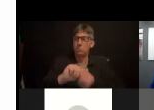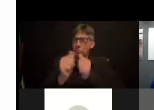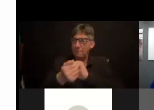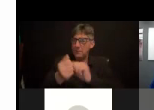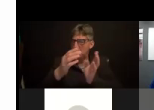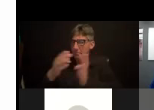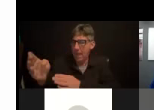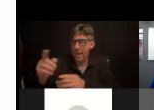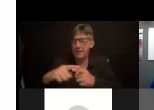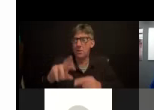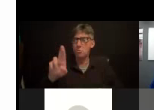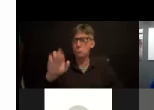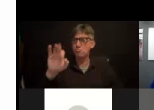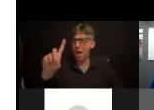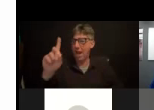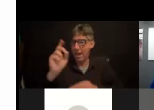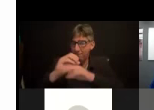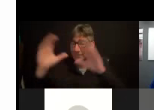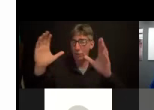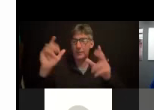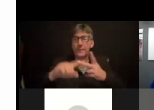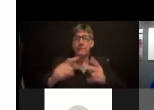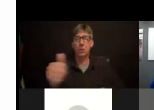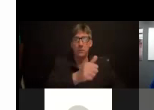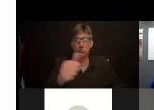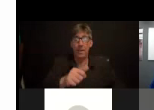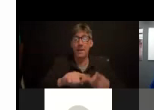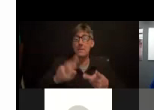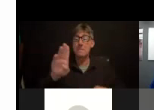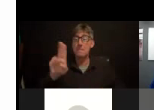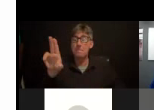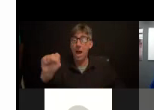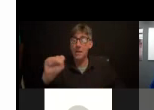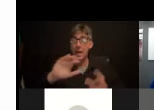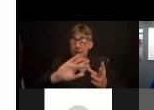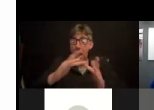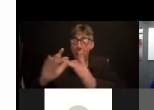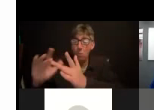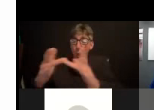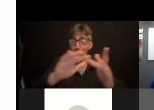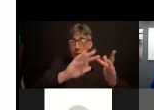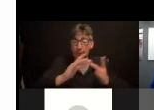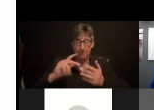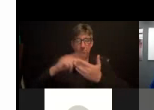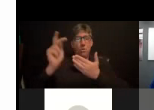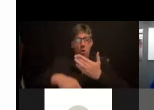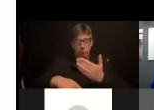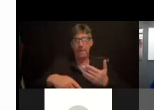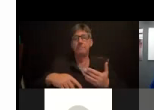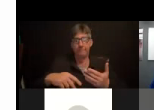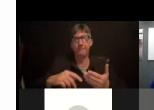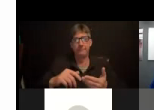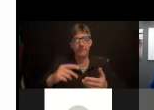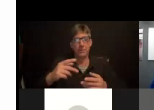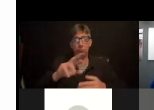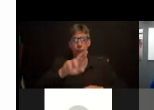rail and the bus network redesign program for bus, so that when we restore service, trying to do in line with those